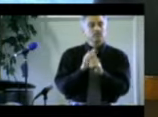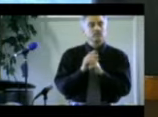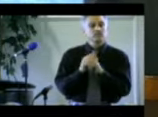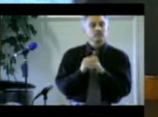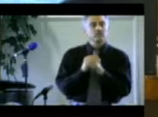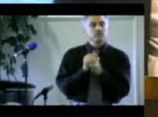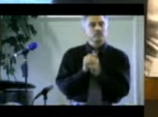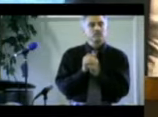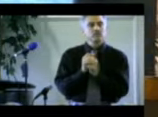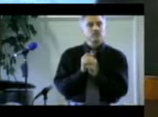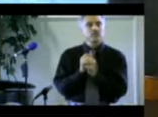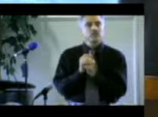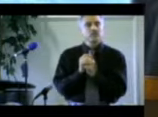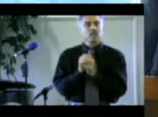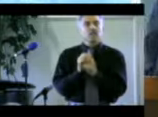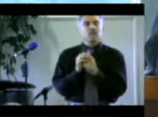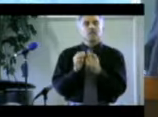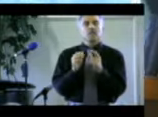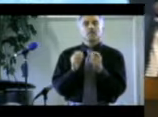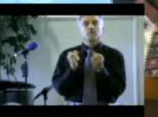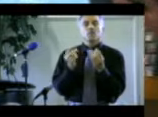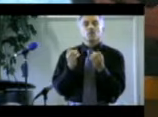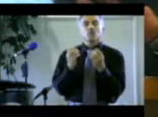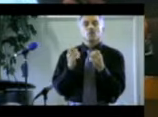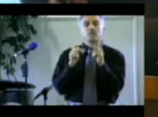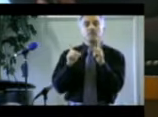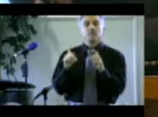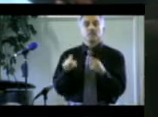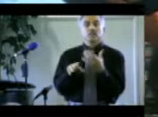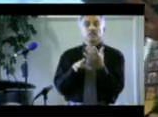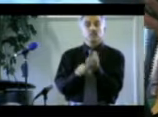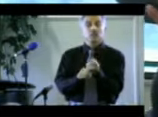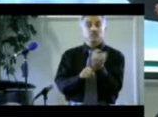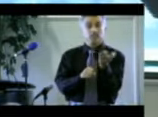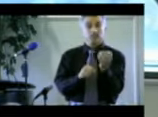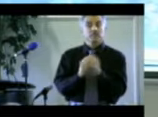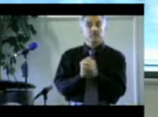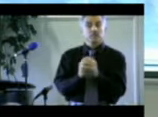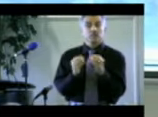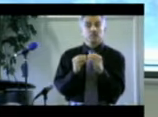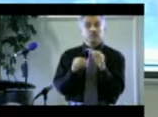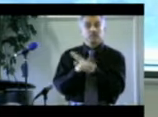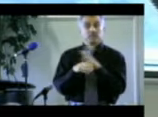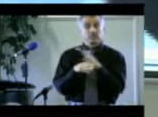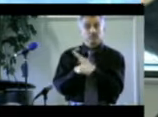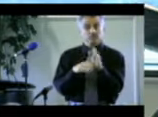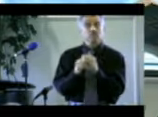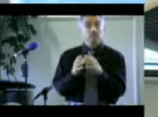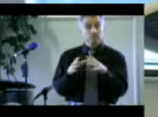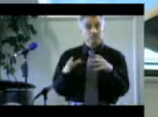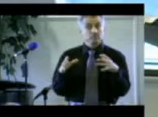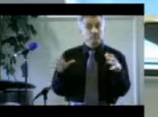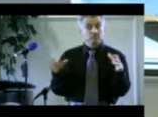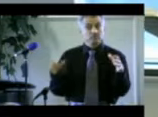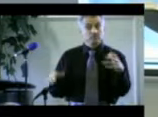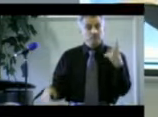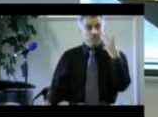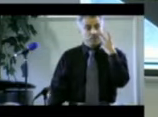As his reputation grew, more and more people began to trust his work. Not only trust it, but admire